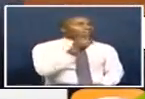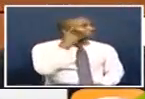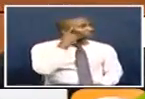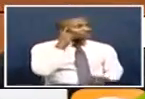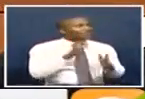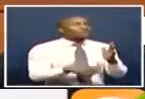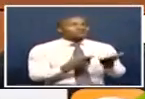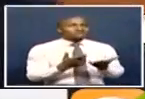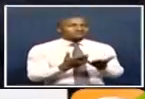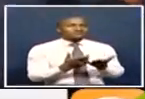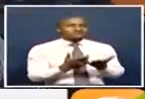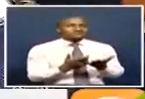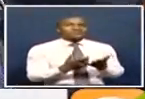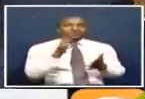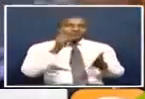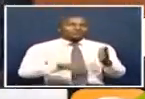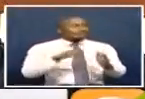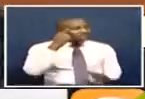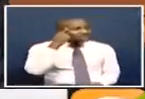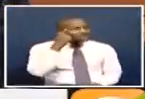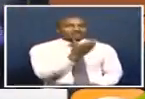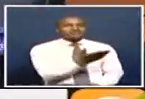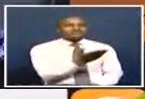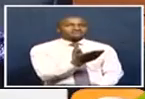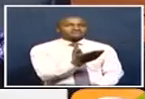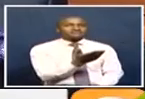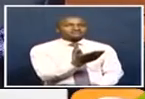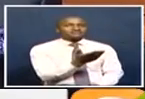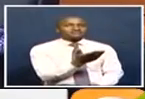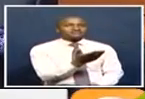is in your head? What is in your head, you people? Yeah?